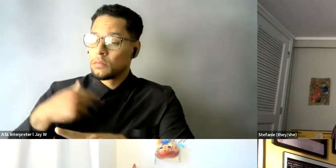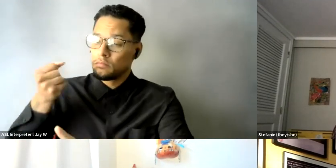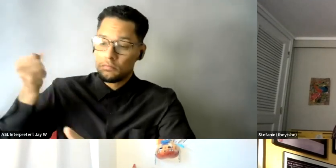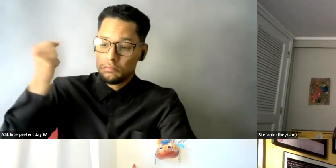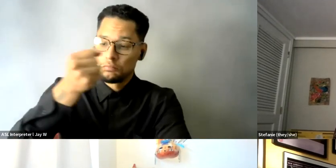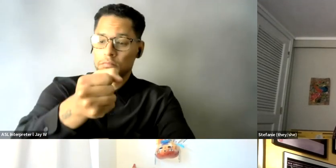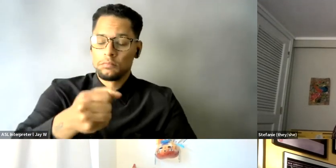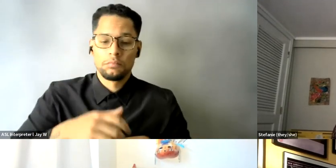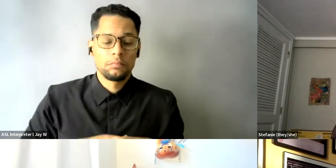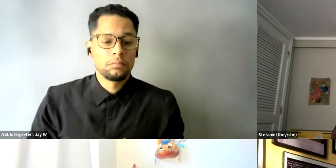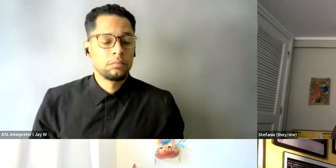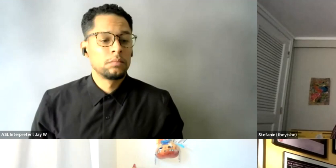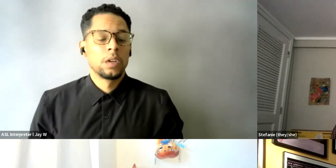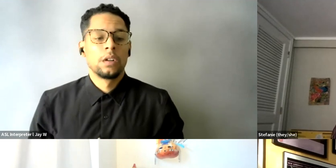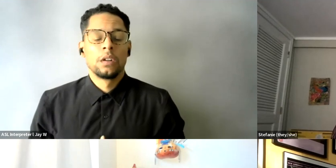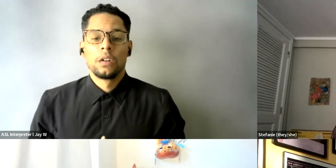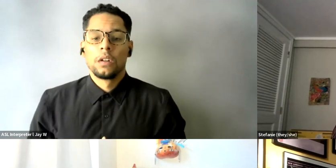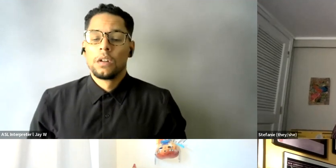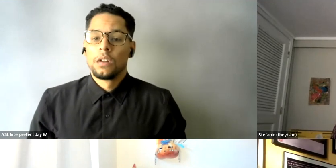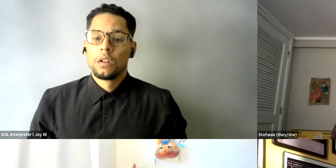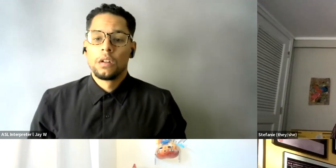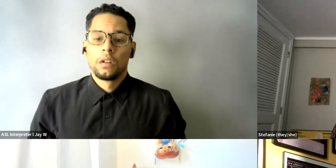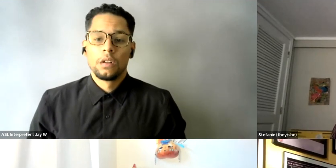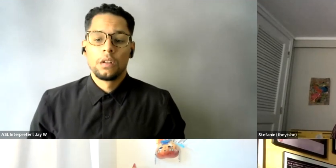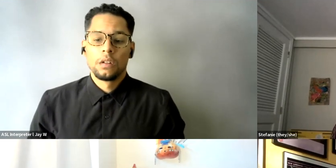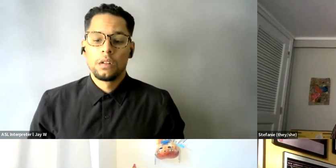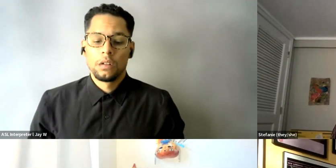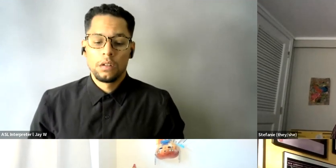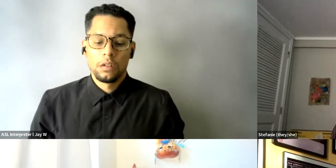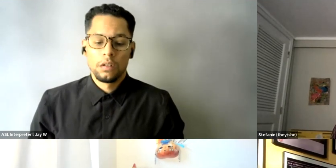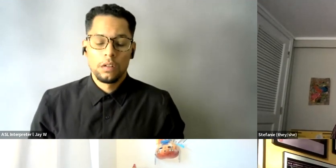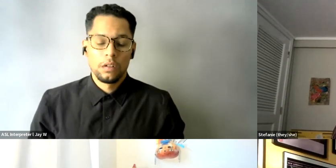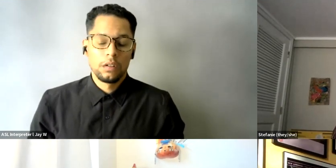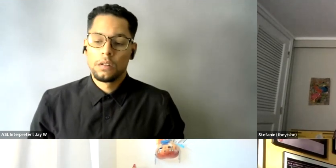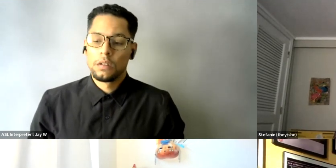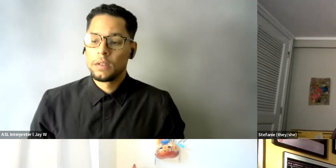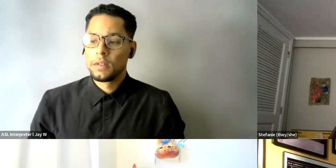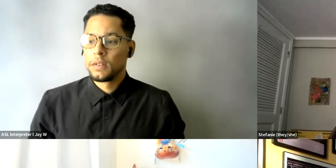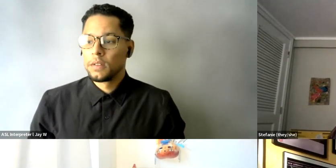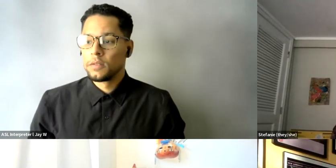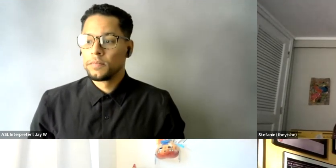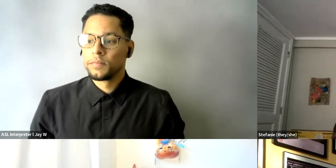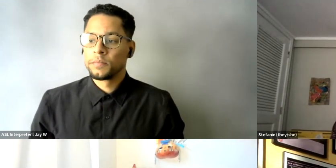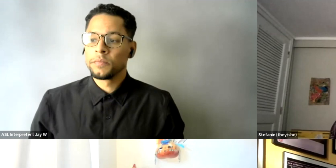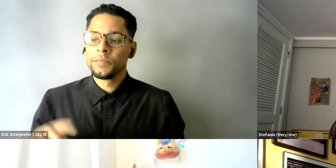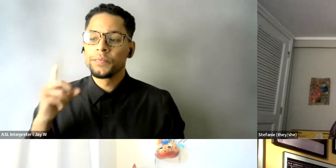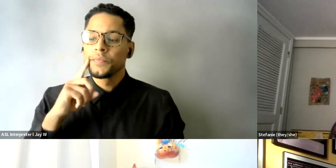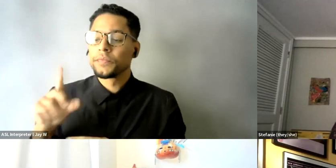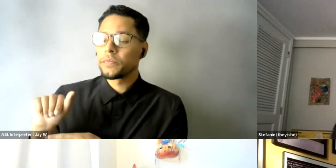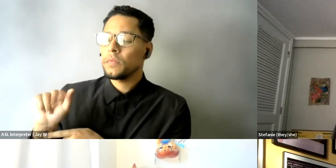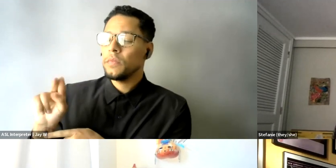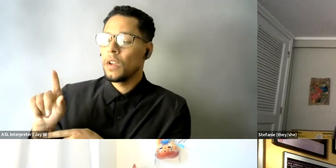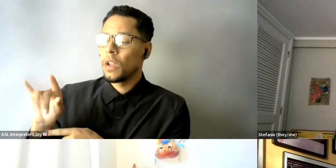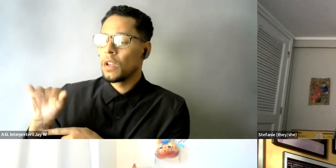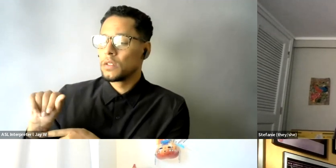I feel very grounded in the statement, quoting another great activist, Angela Davis,